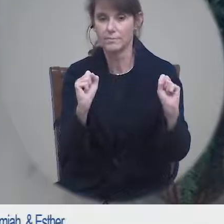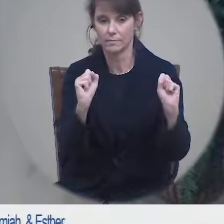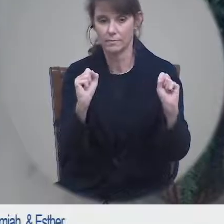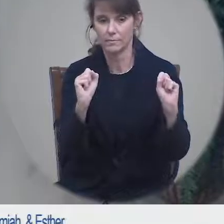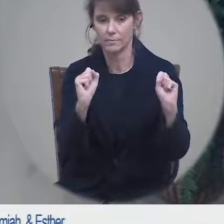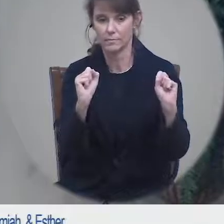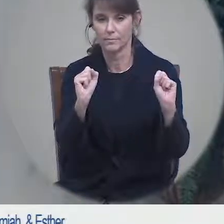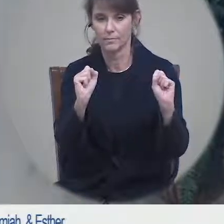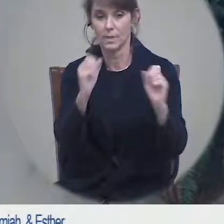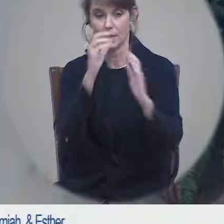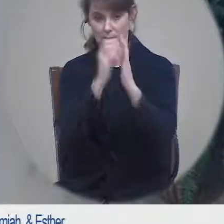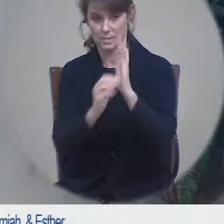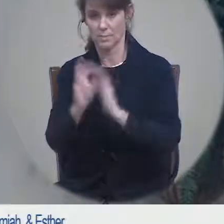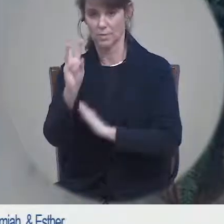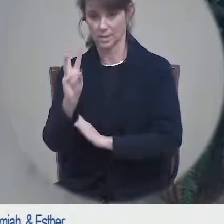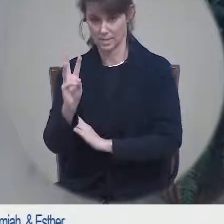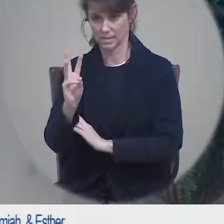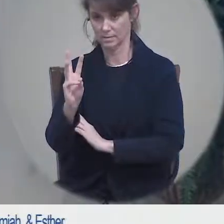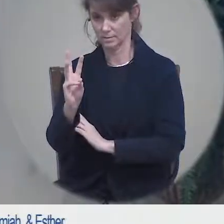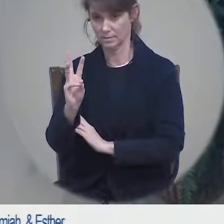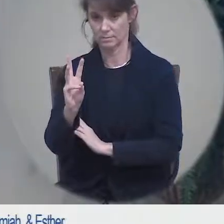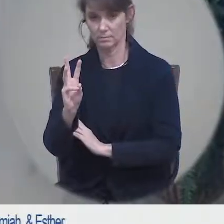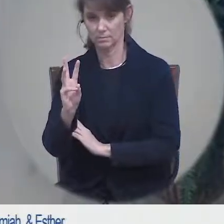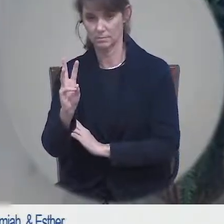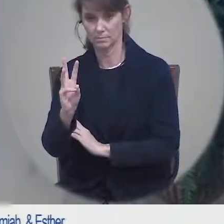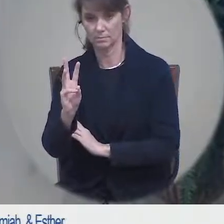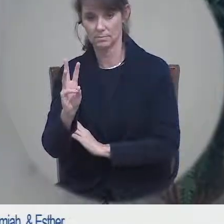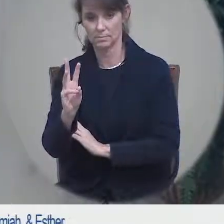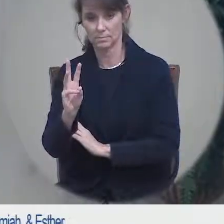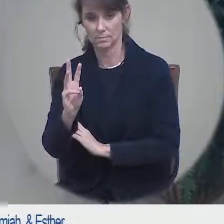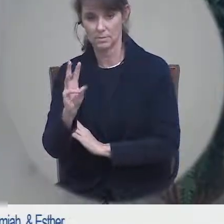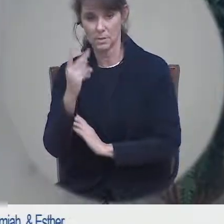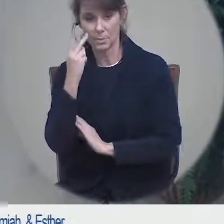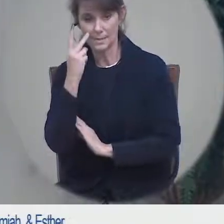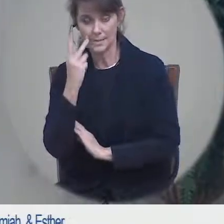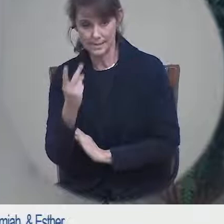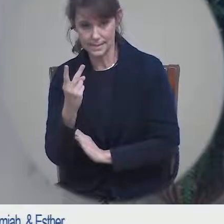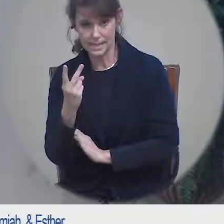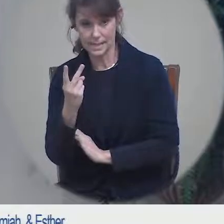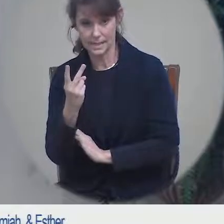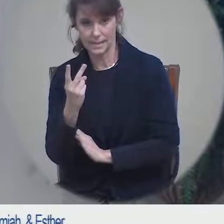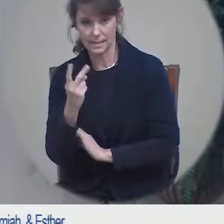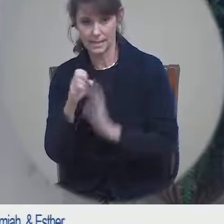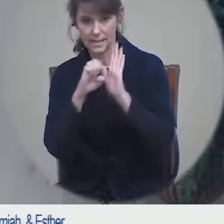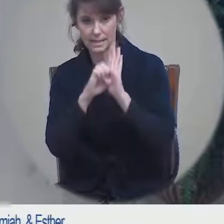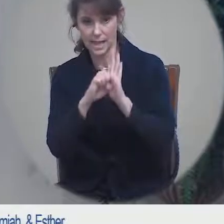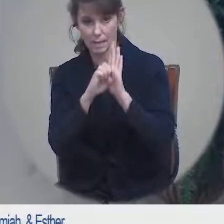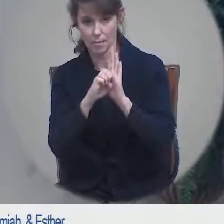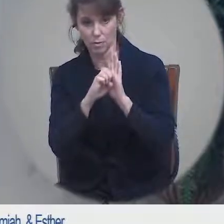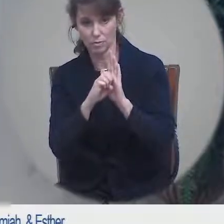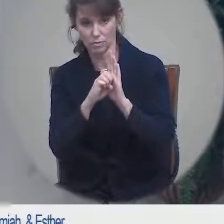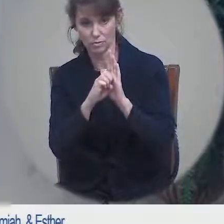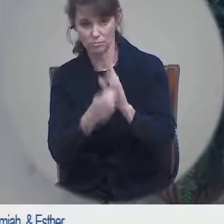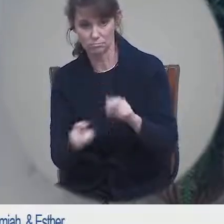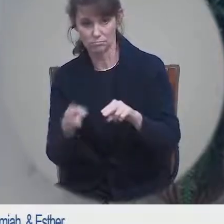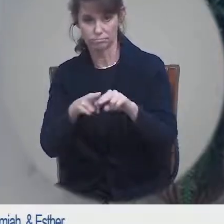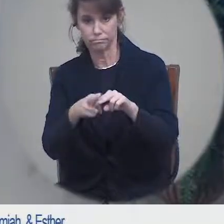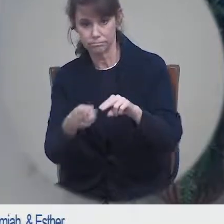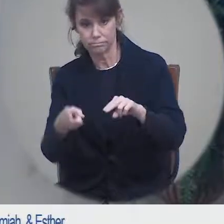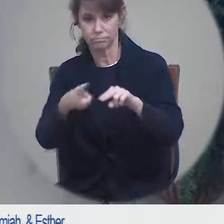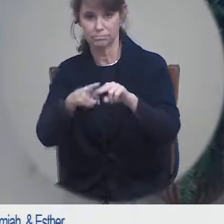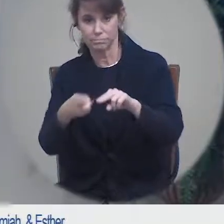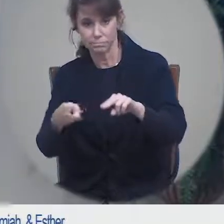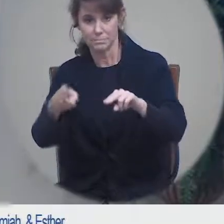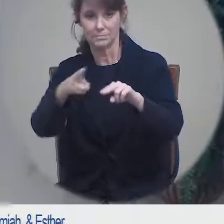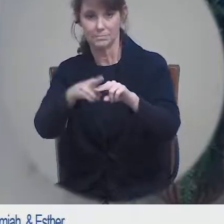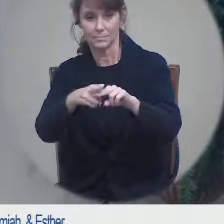of chapter 6, we see instances that pile upon one another to bring about this